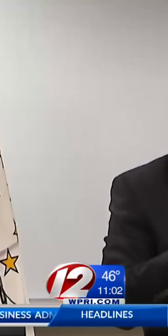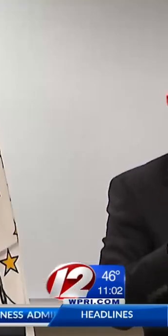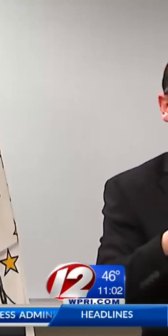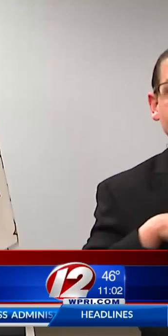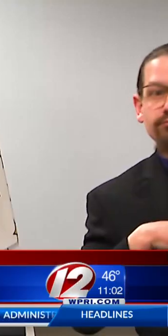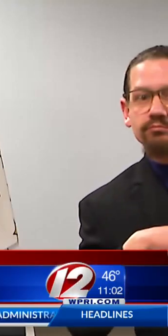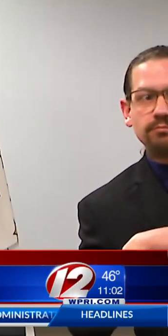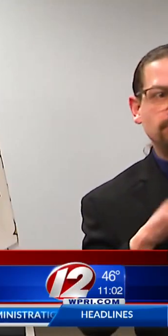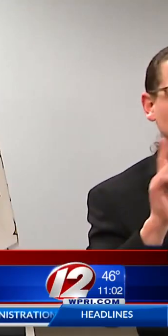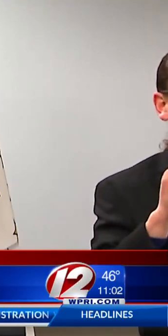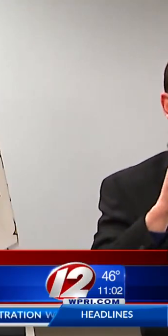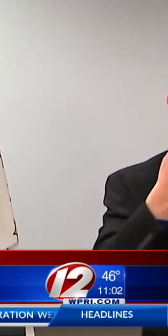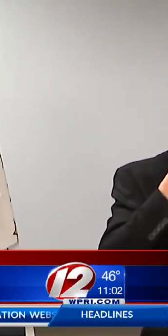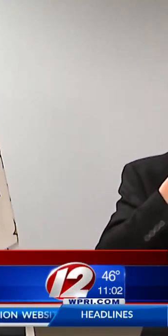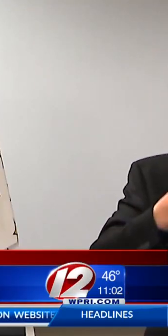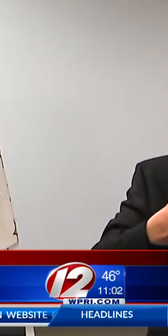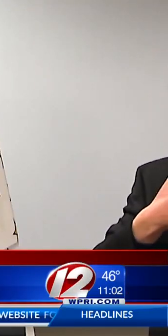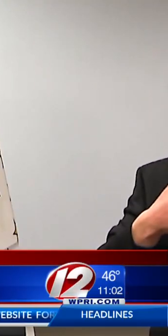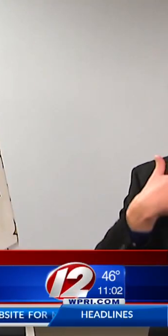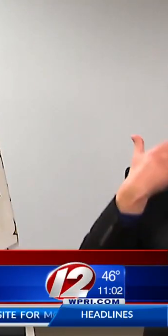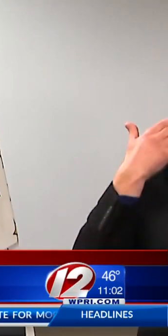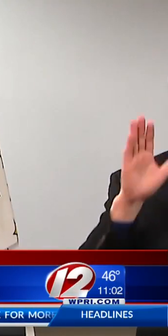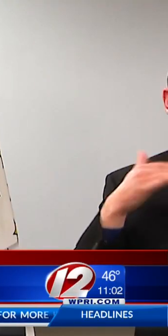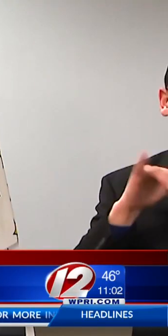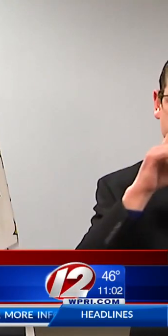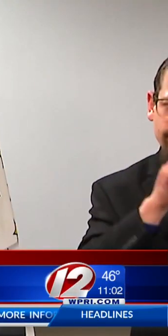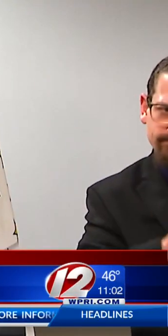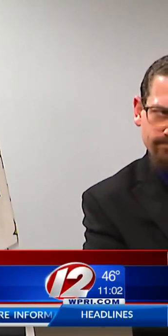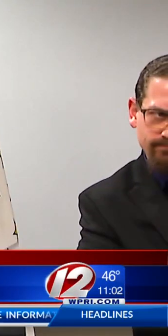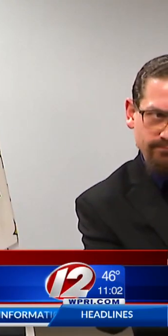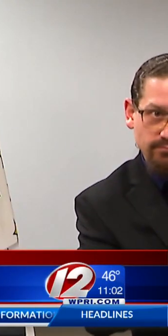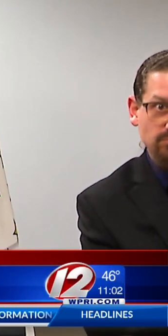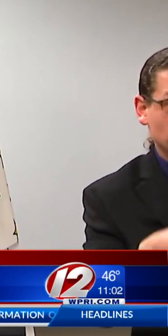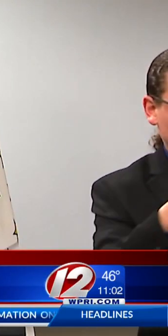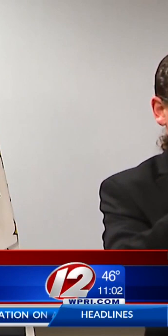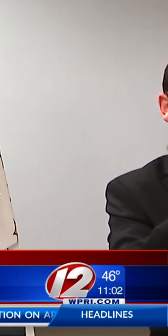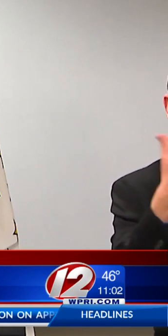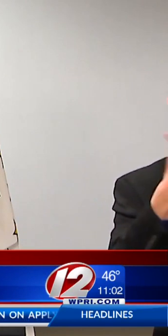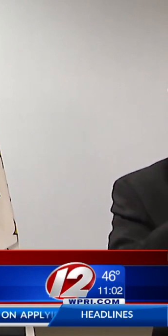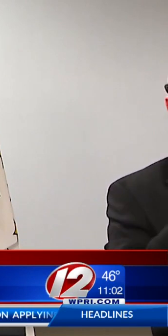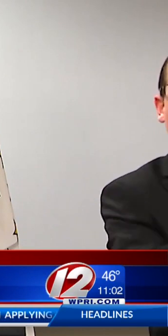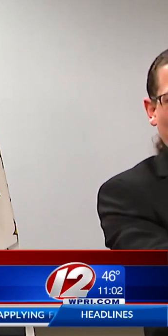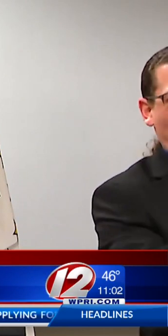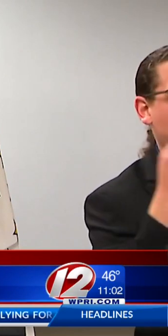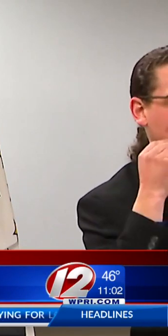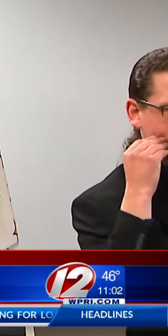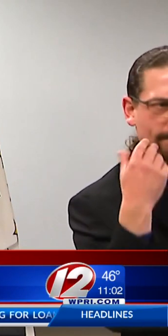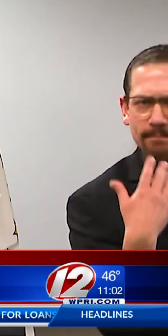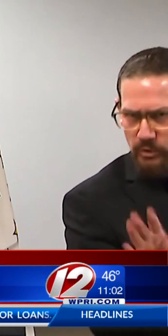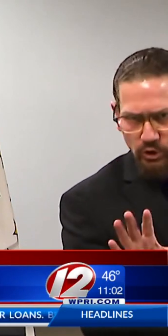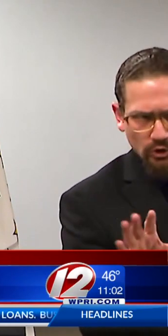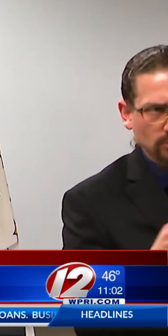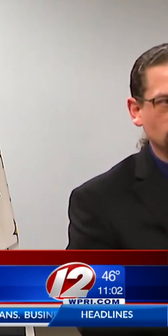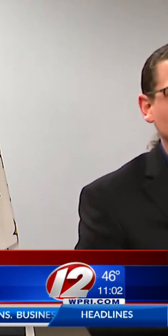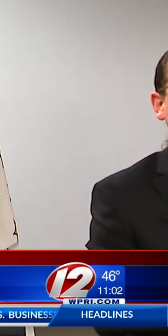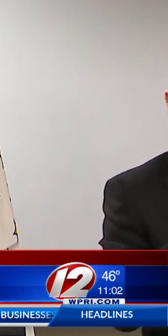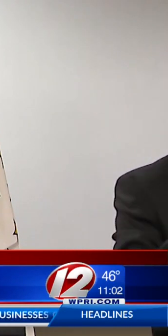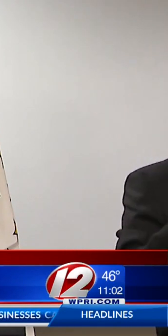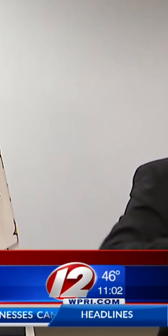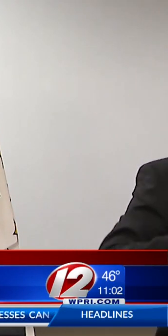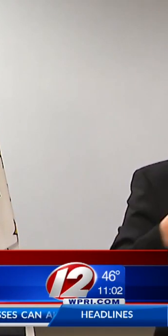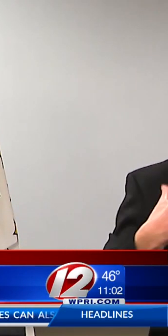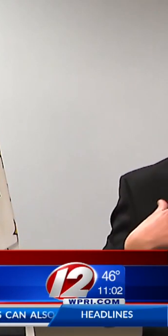These individuals are both at home and they're both recovering. That brings our total number of positives to